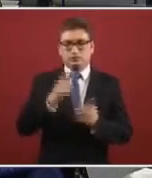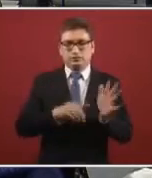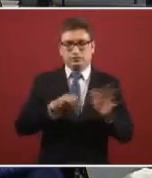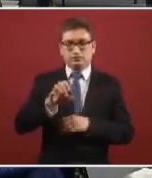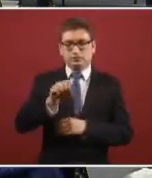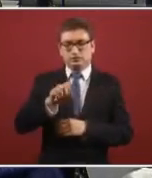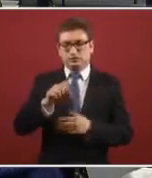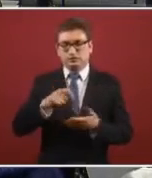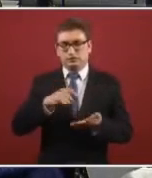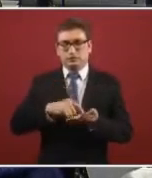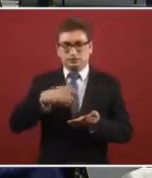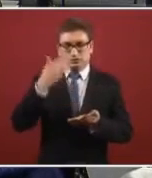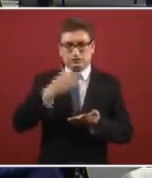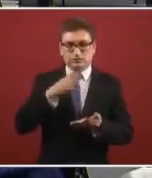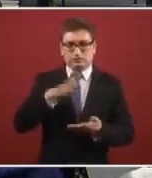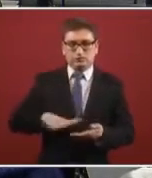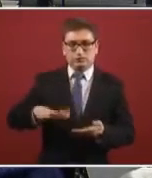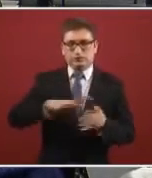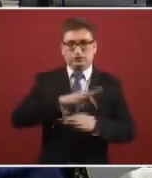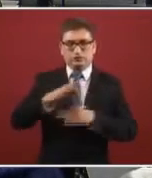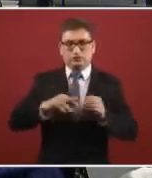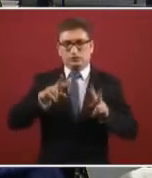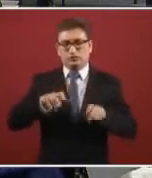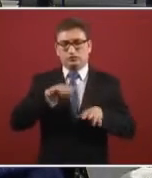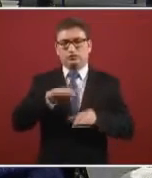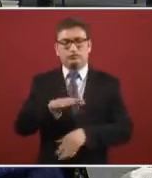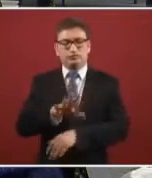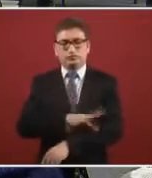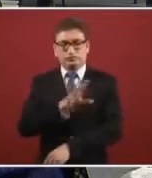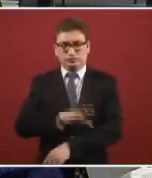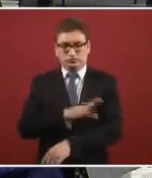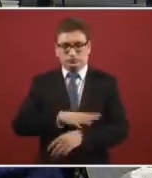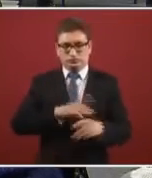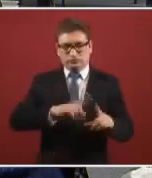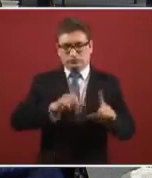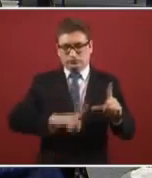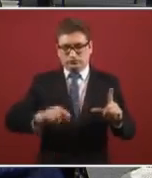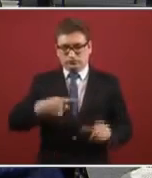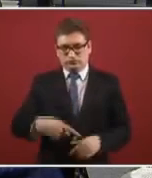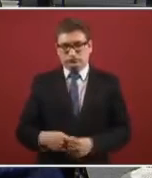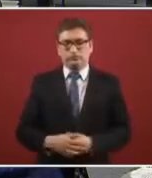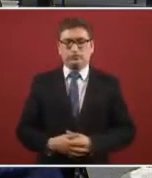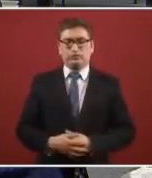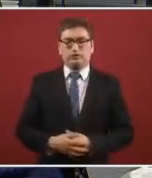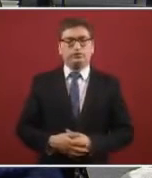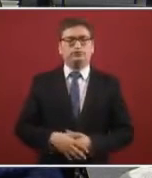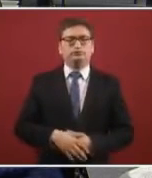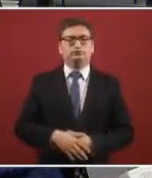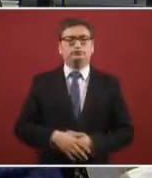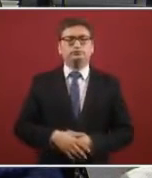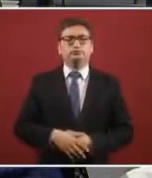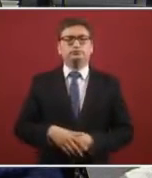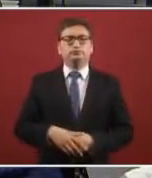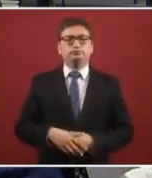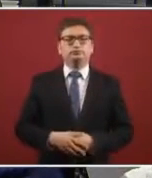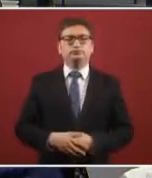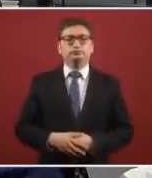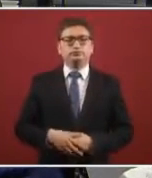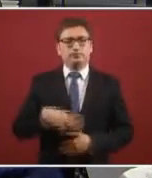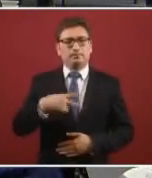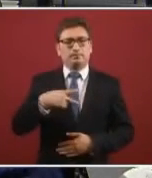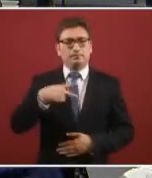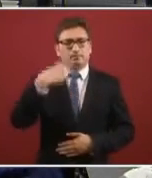It was 1960 regarding the people of Mexico.